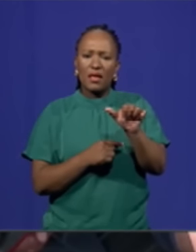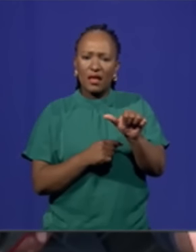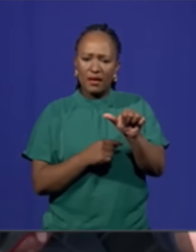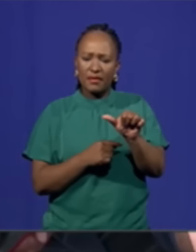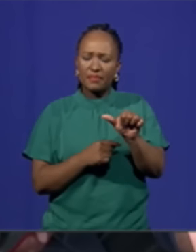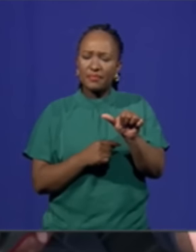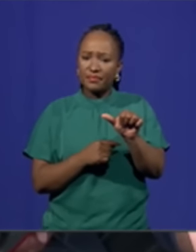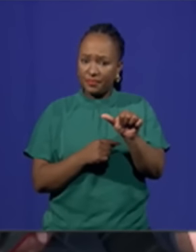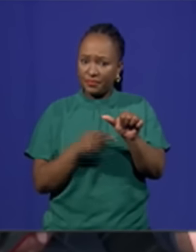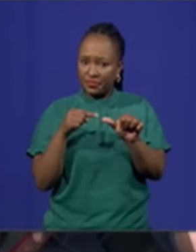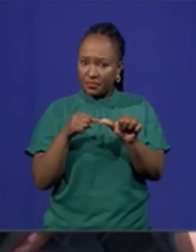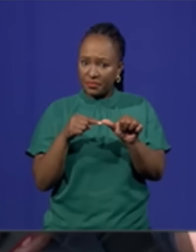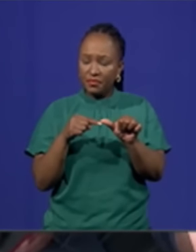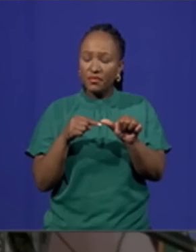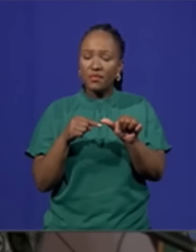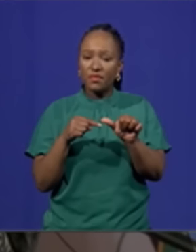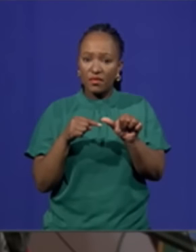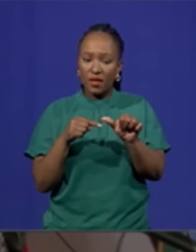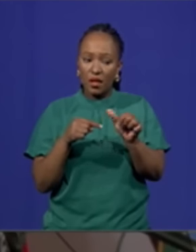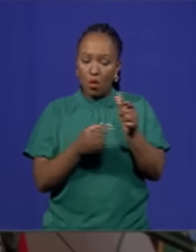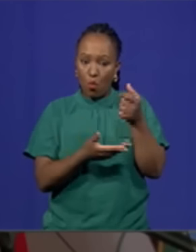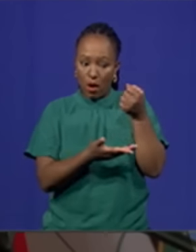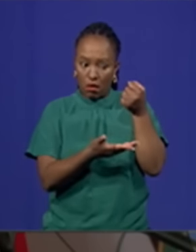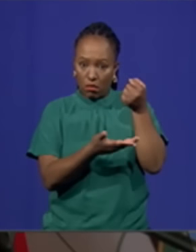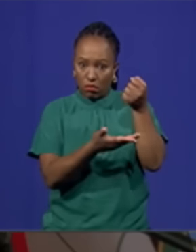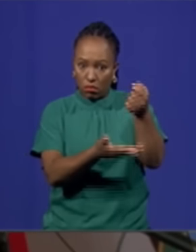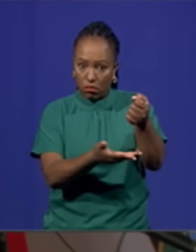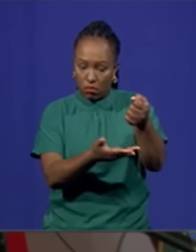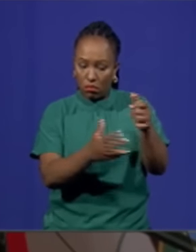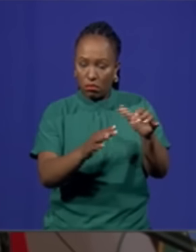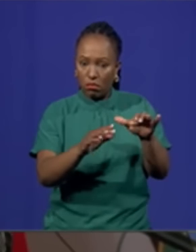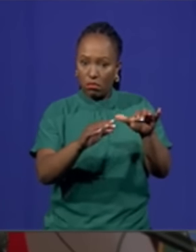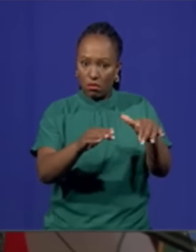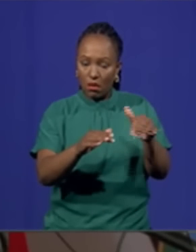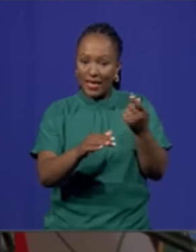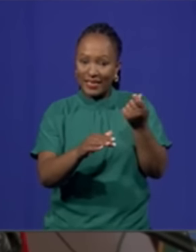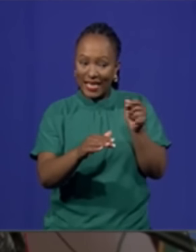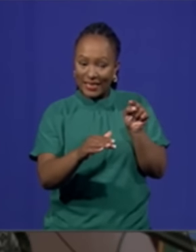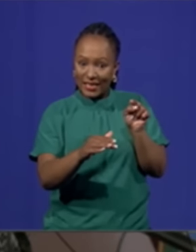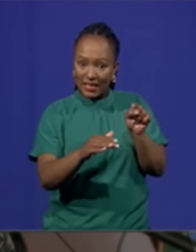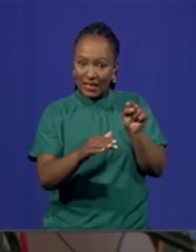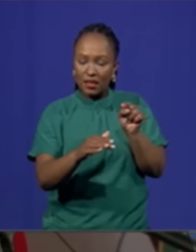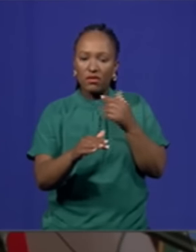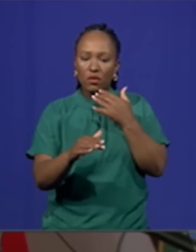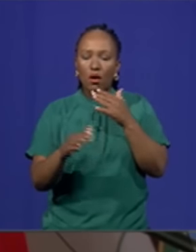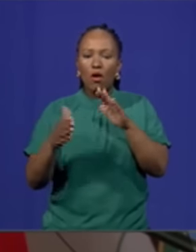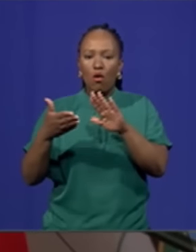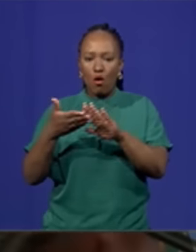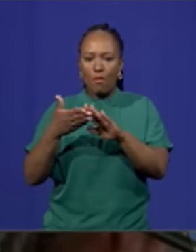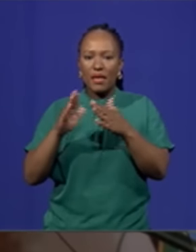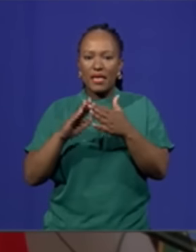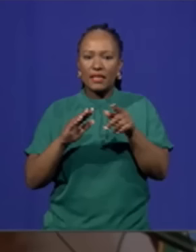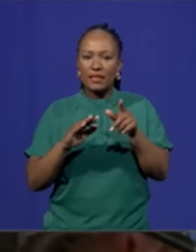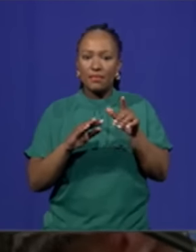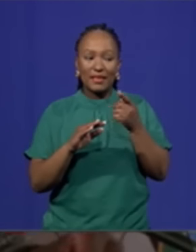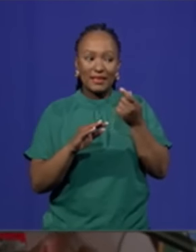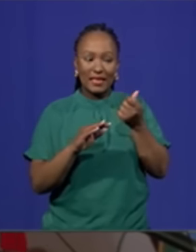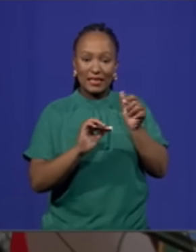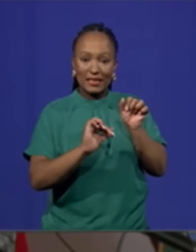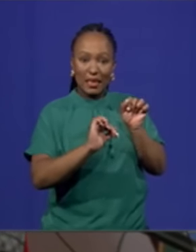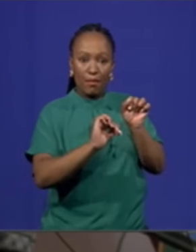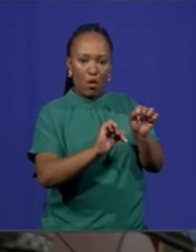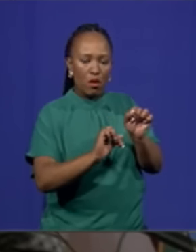e tshwanetse hore e tsebe hore ditšhelete tšeo ke tša setšhaba a se tša bona.